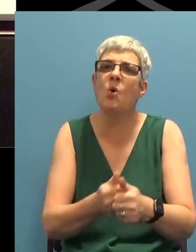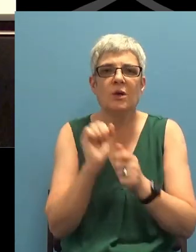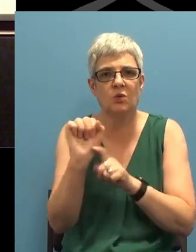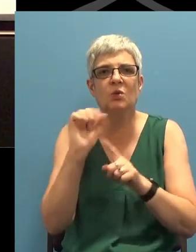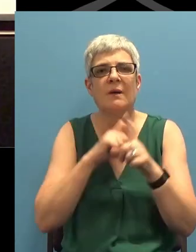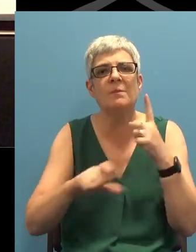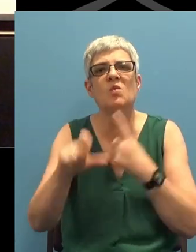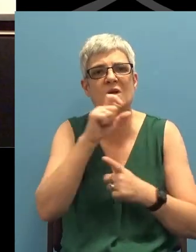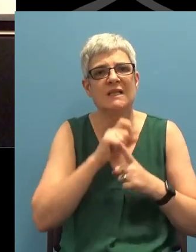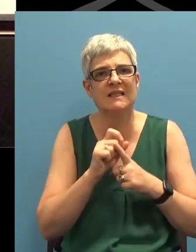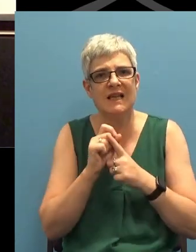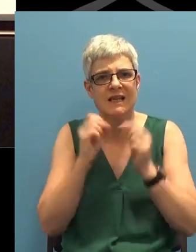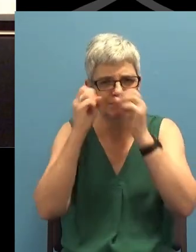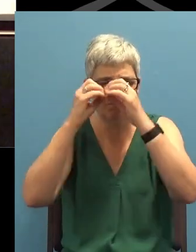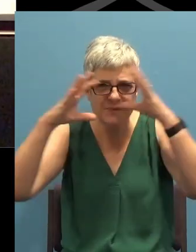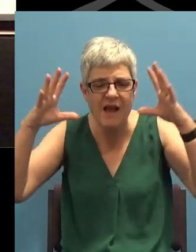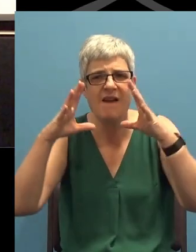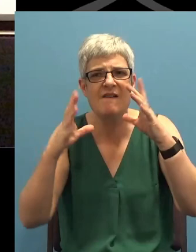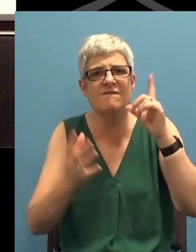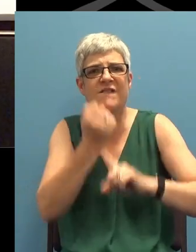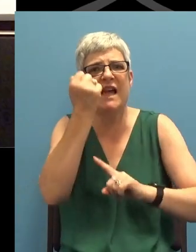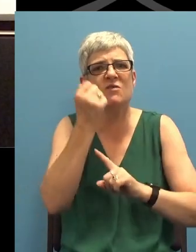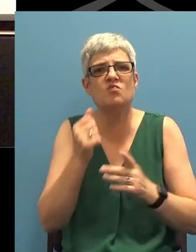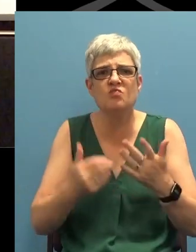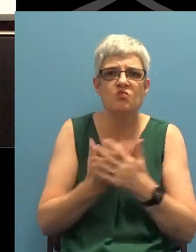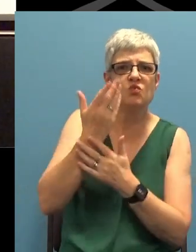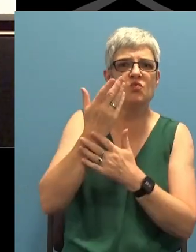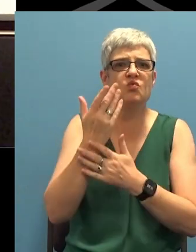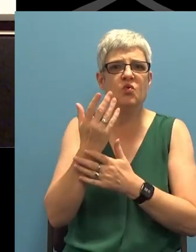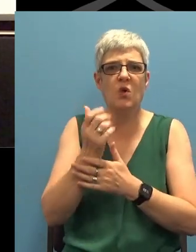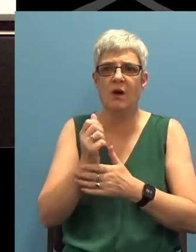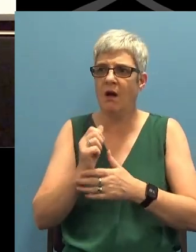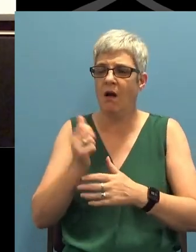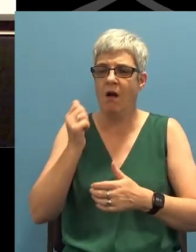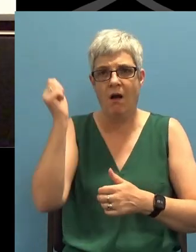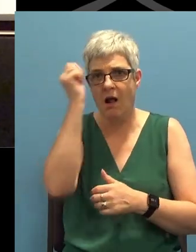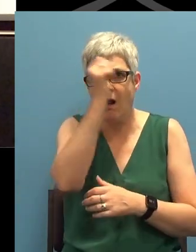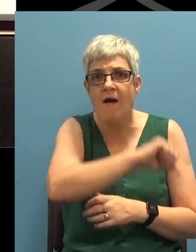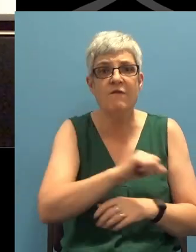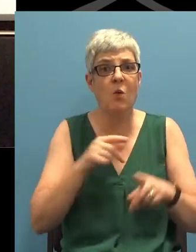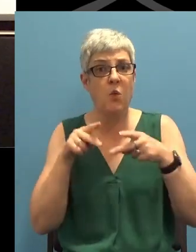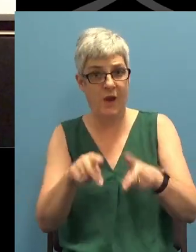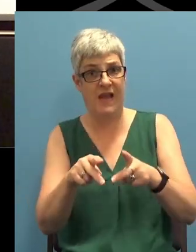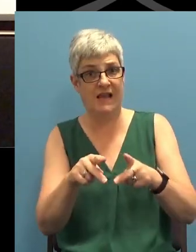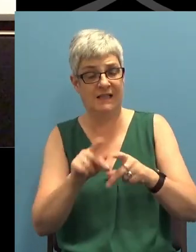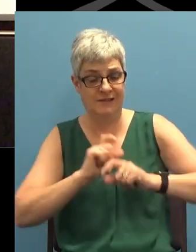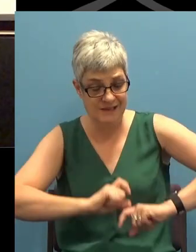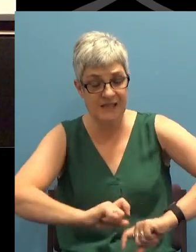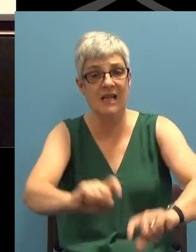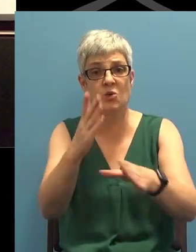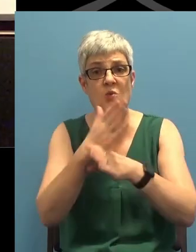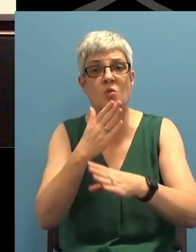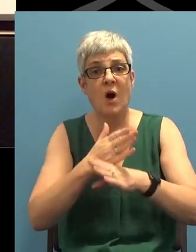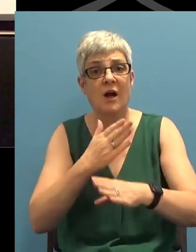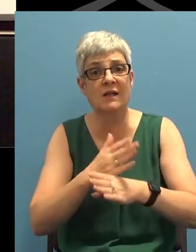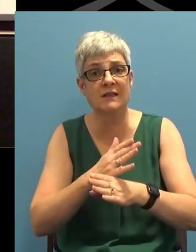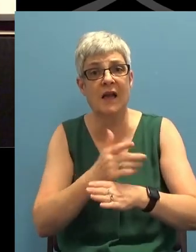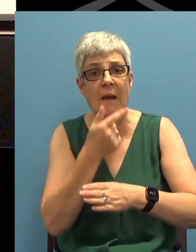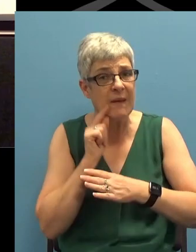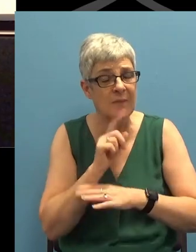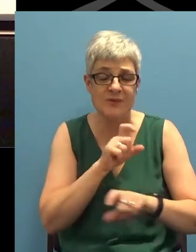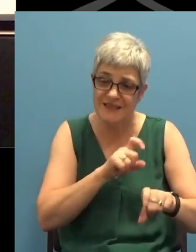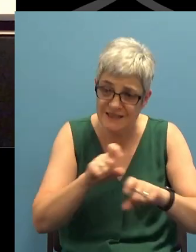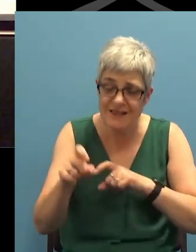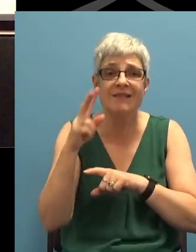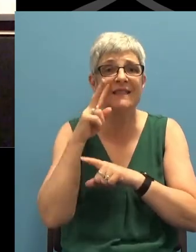find new and ingenious ways to continue those good works, that people might still see